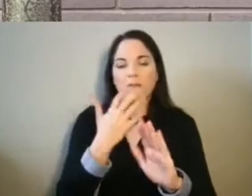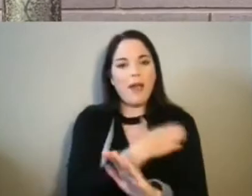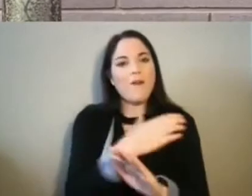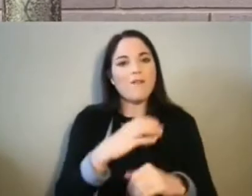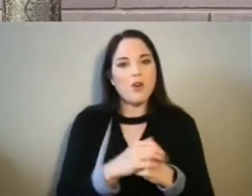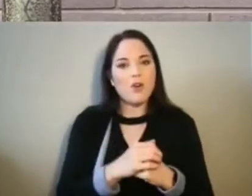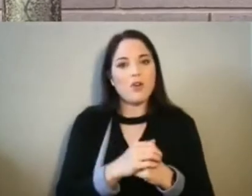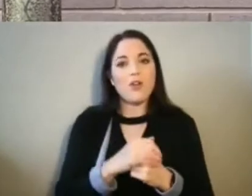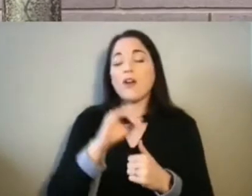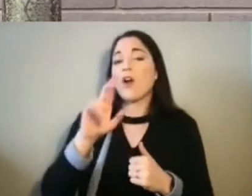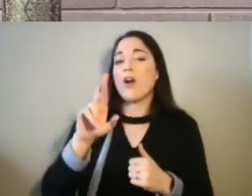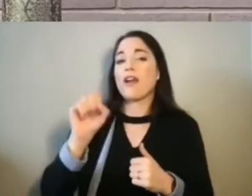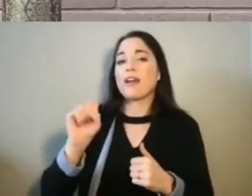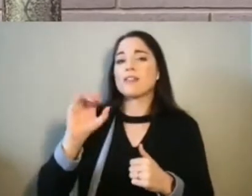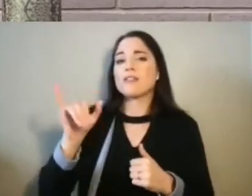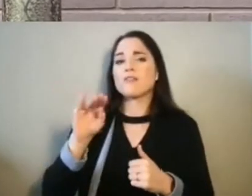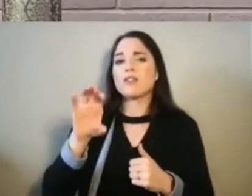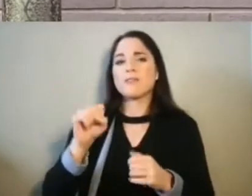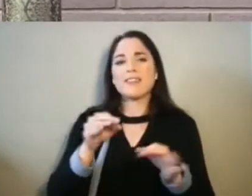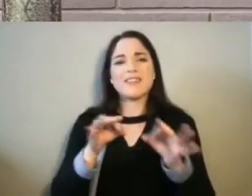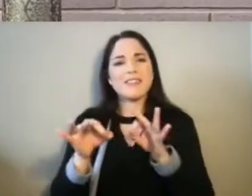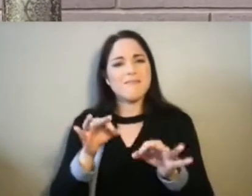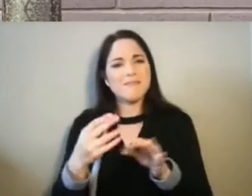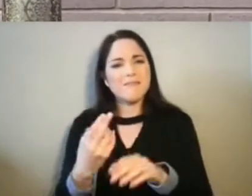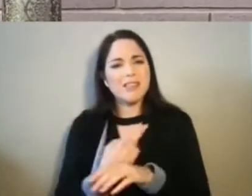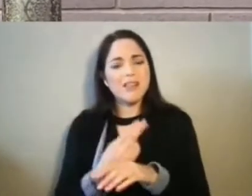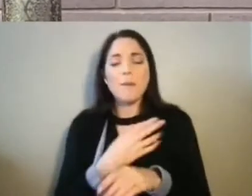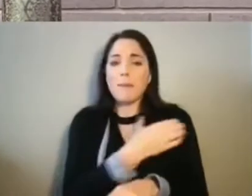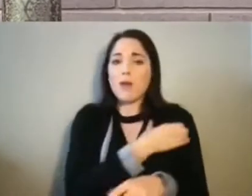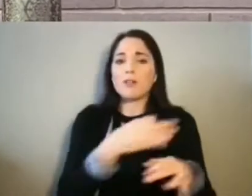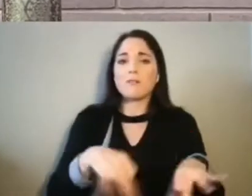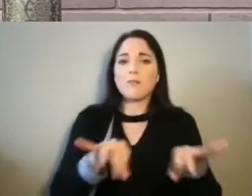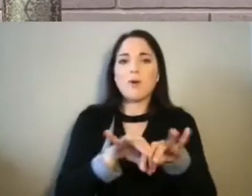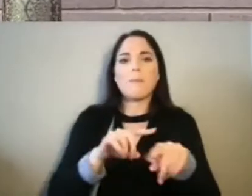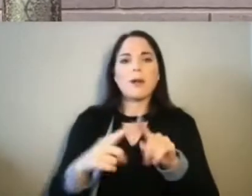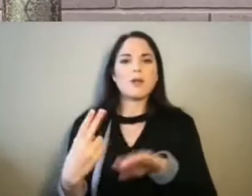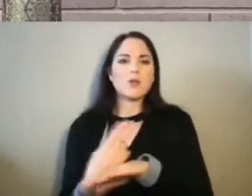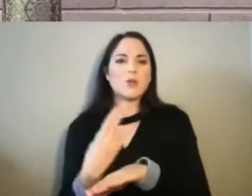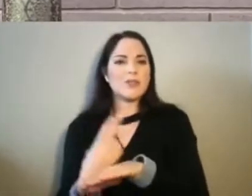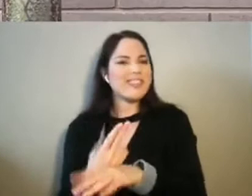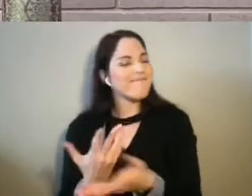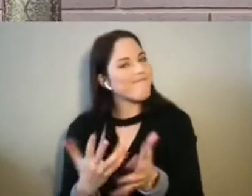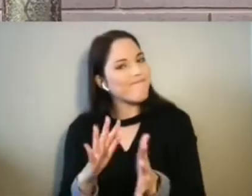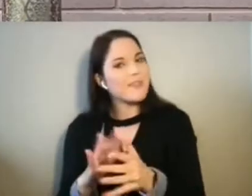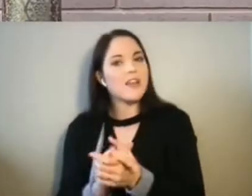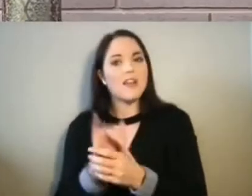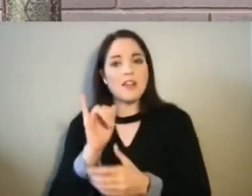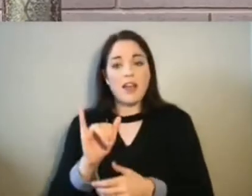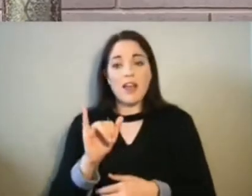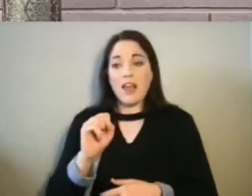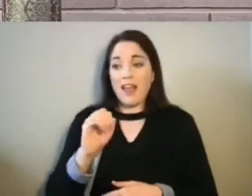have eternal spiritual power inside of us, that place